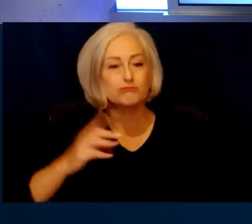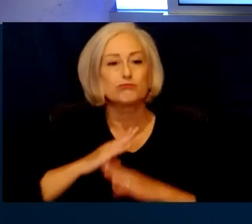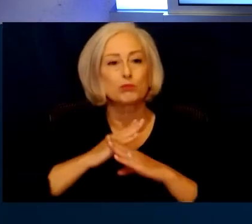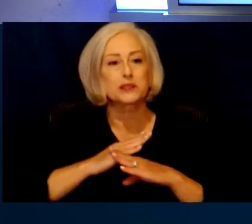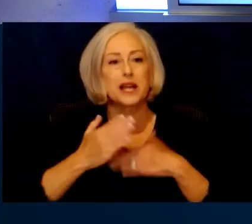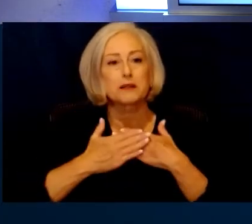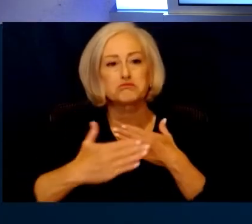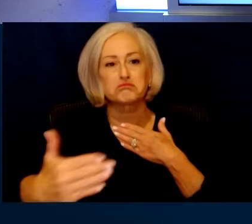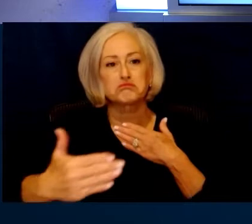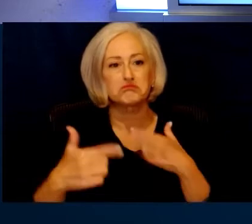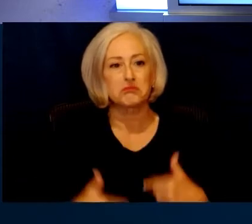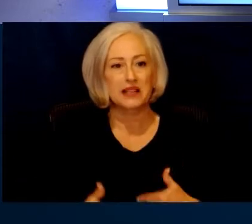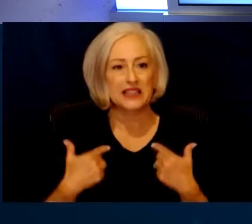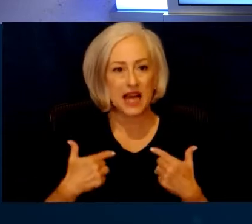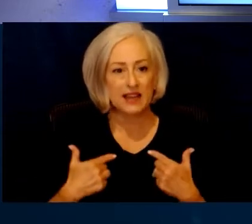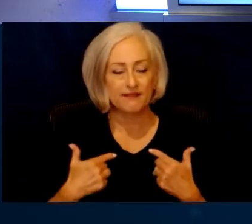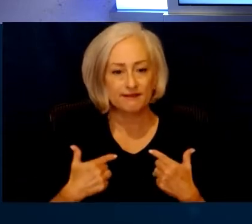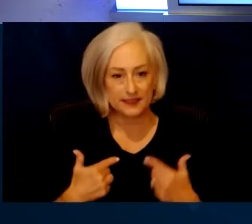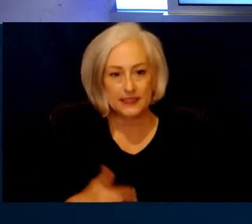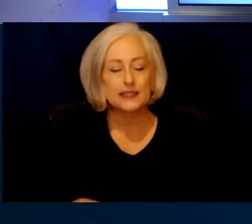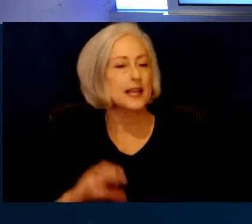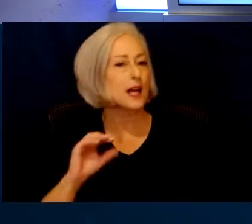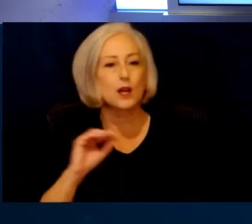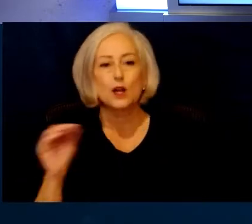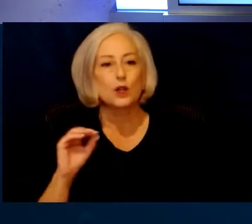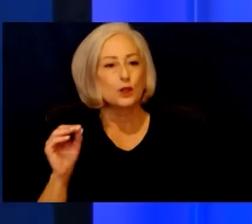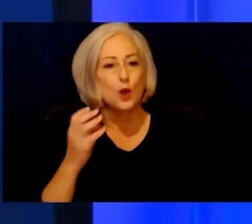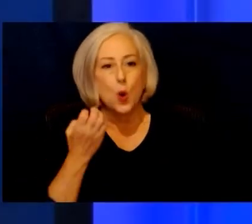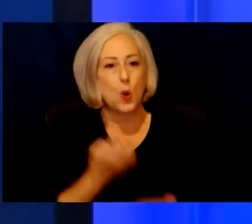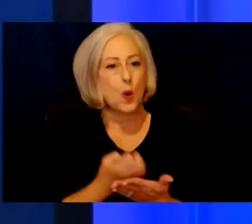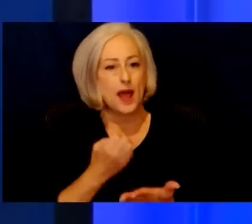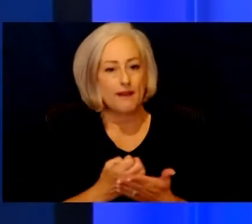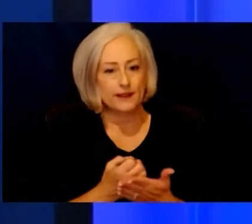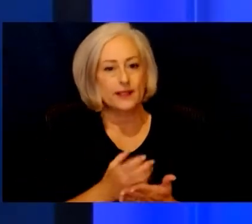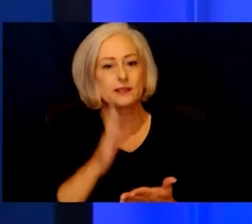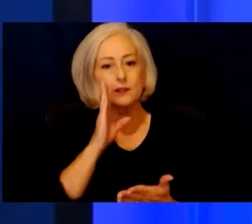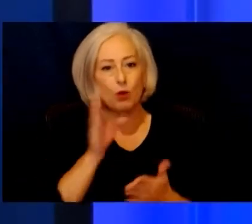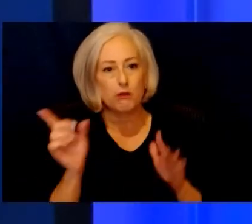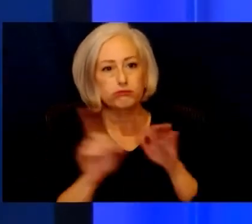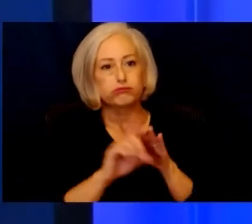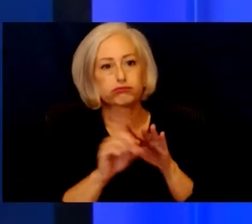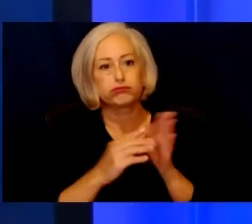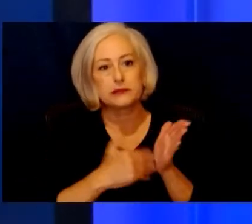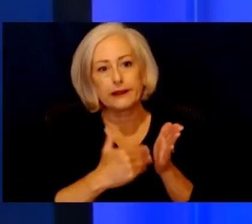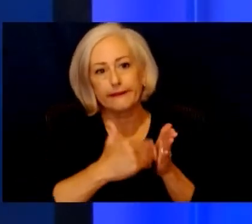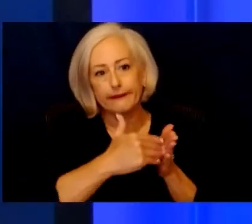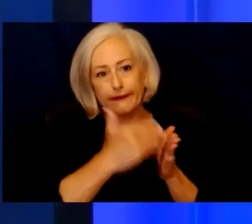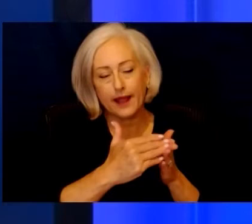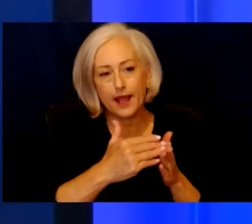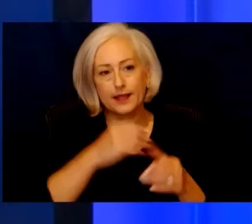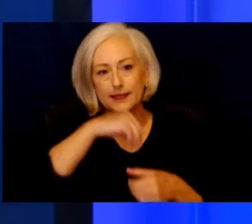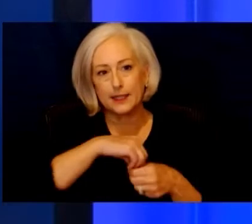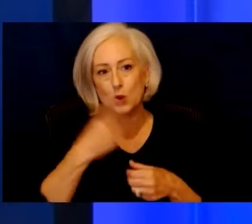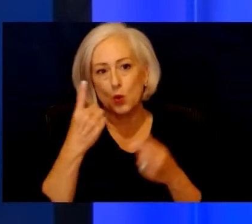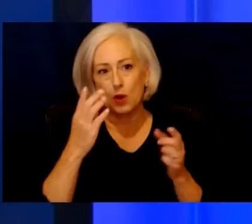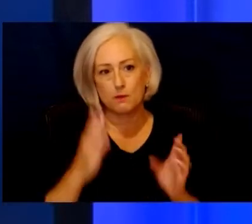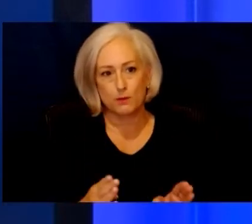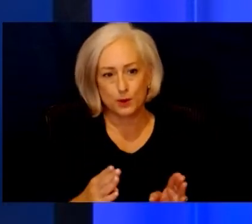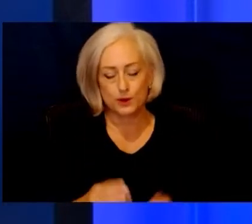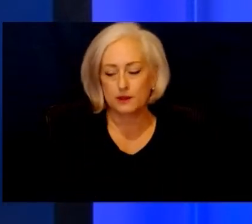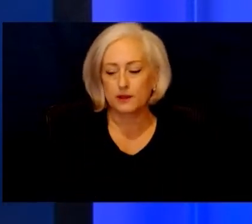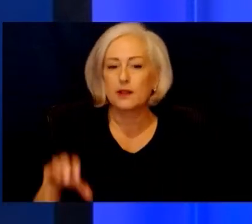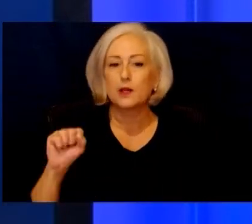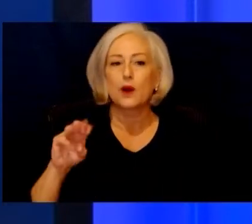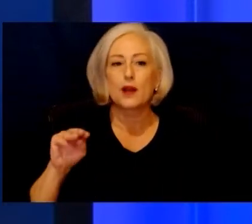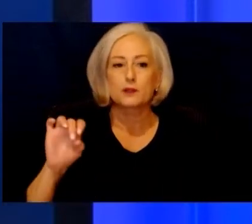evidence of a latent infection like that. And again, they are pox, chickenpox, smallpox, monkeypox. But we have to understand too, people have